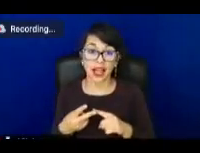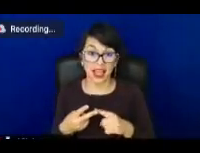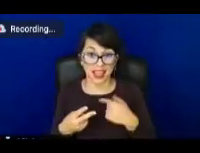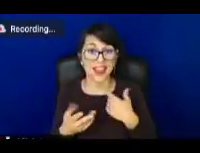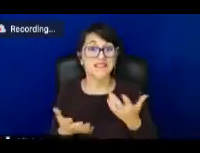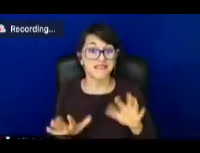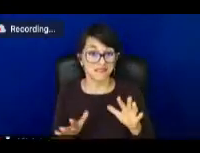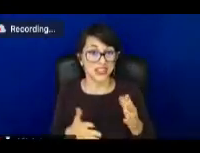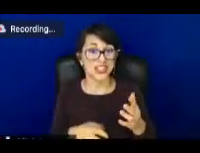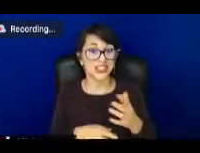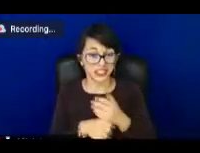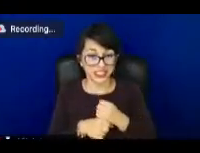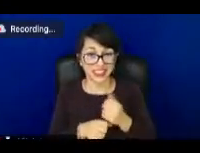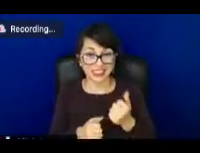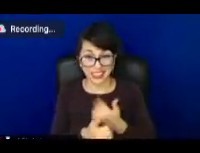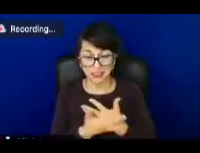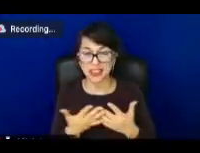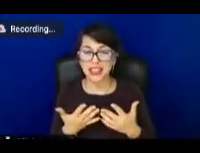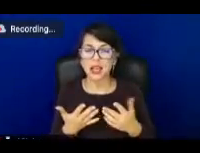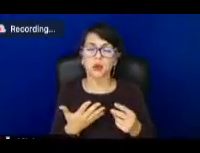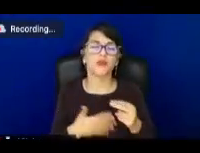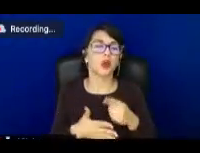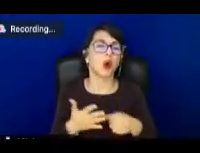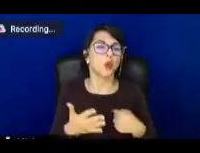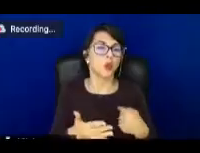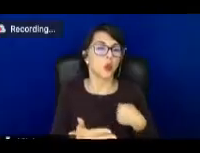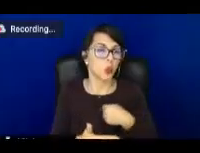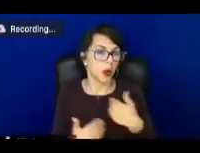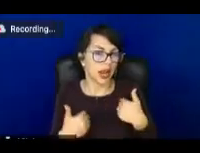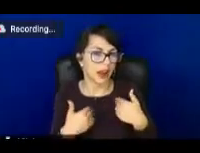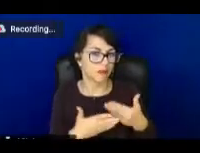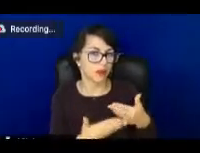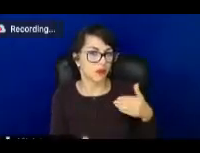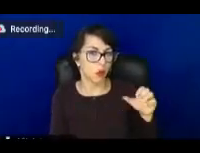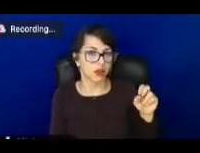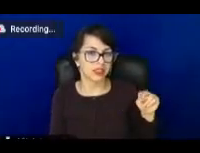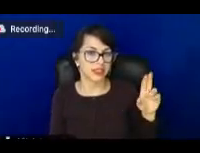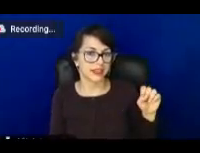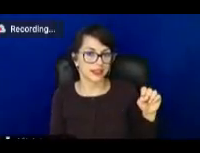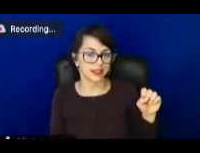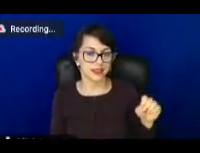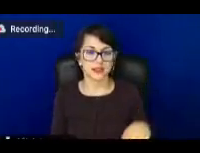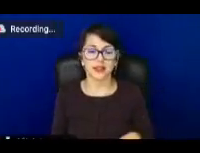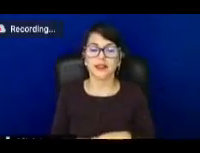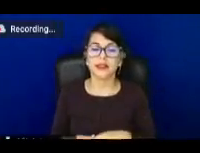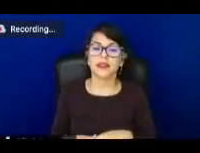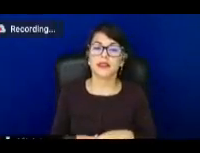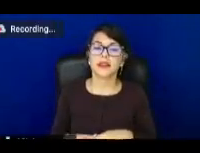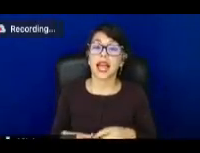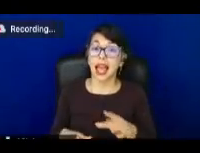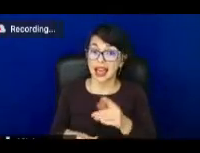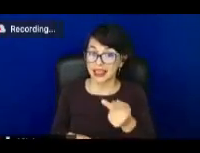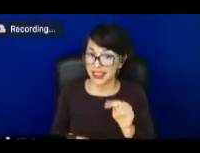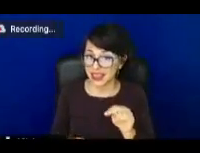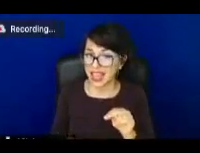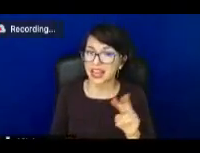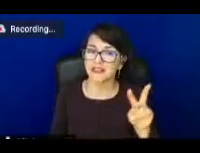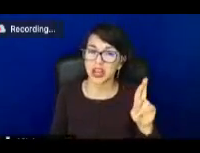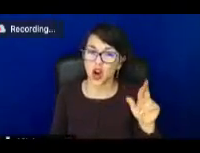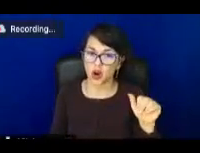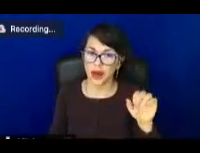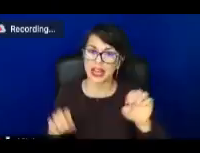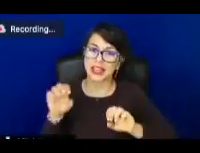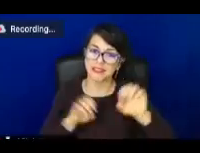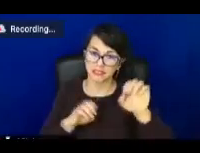here. And then we start into adding VRA in October. So that was